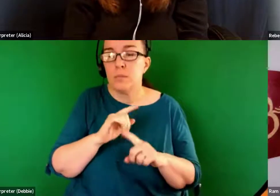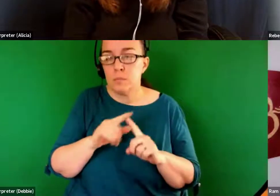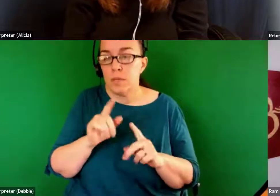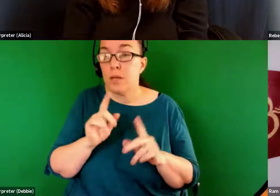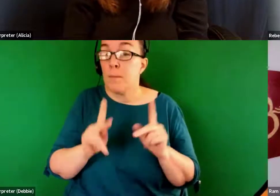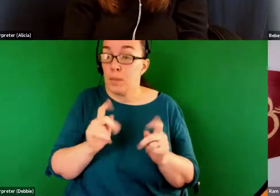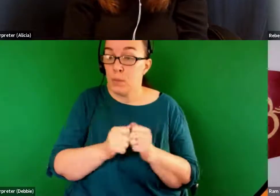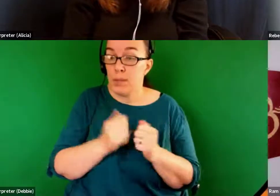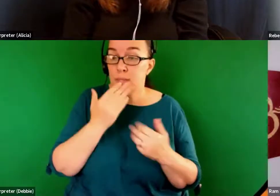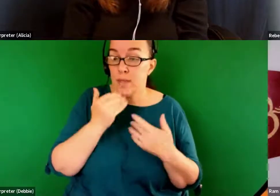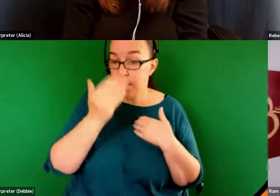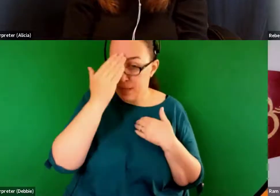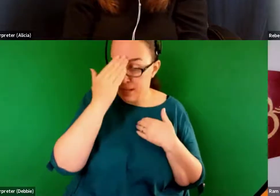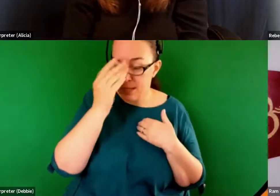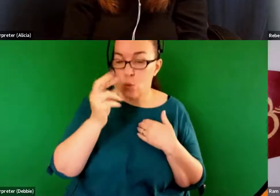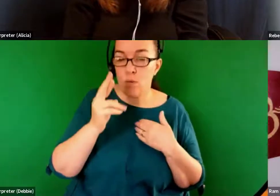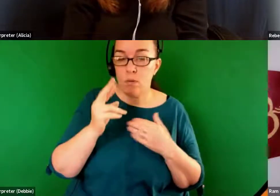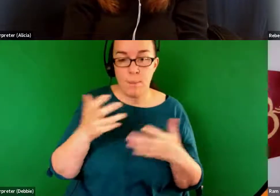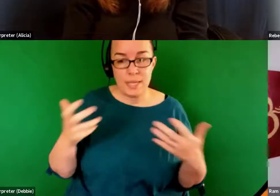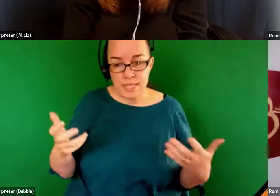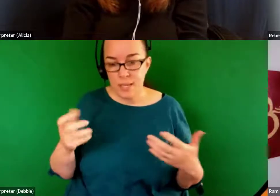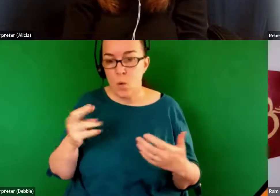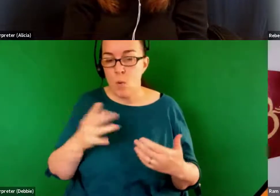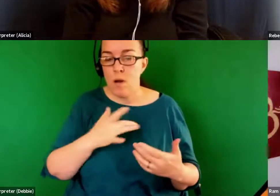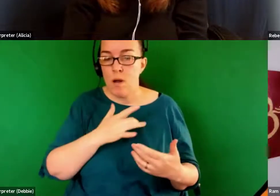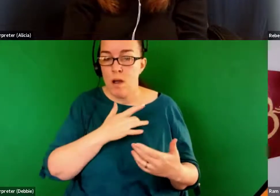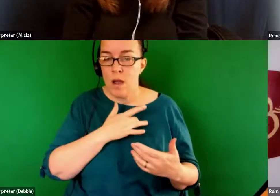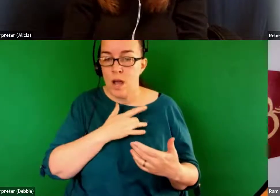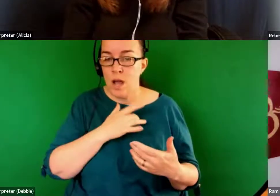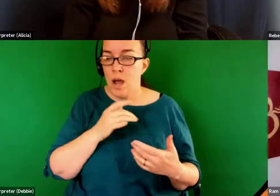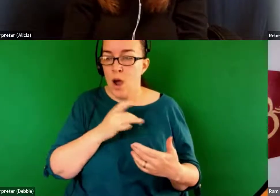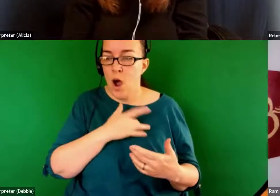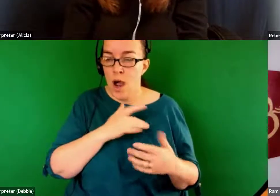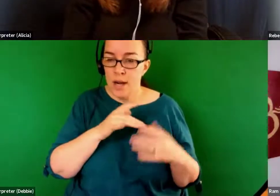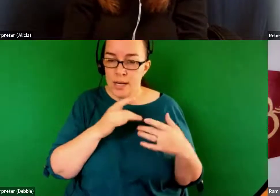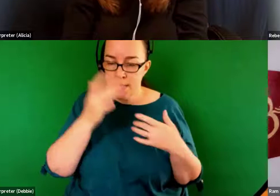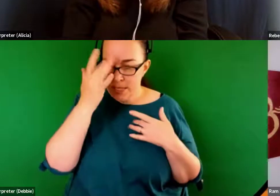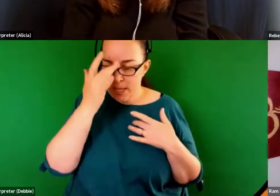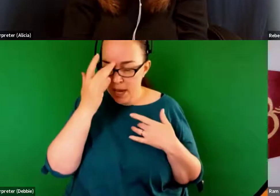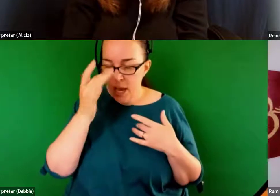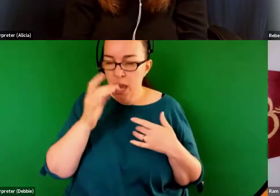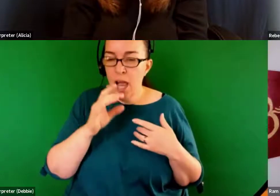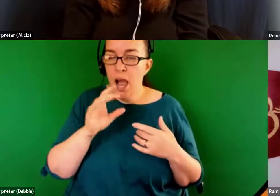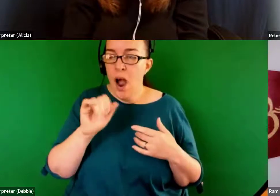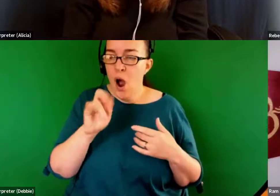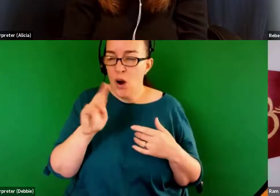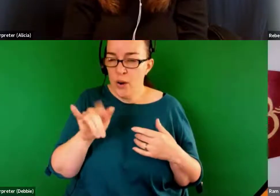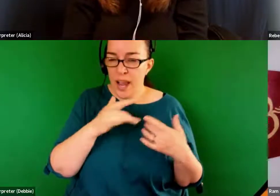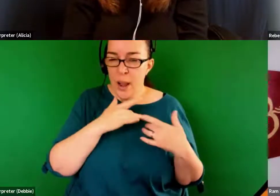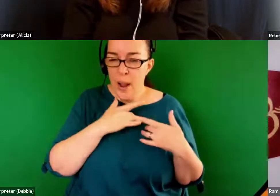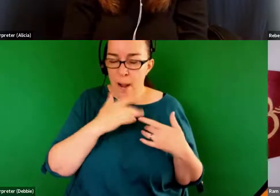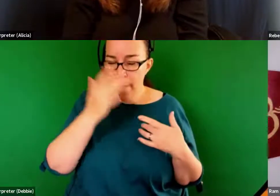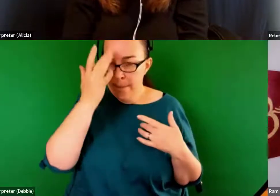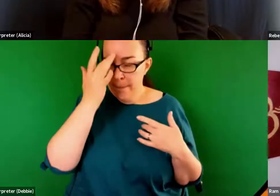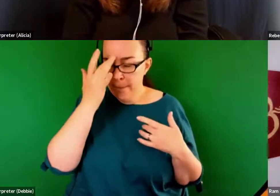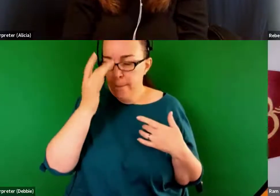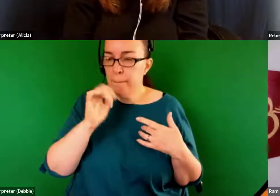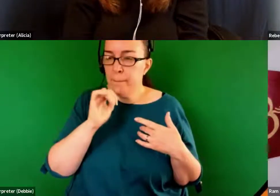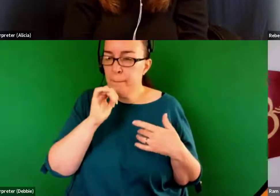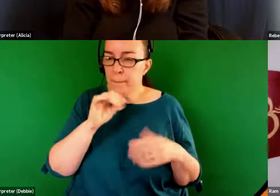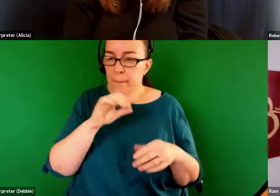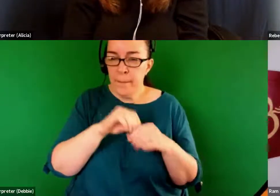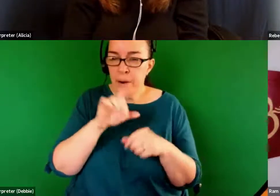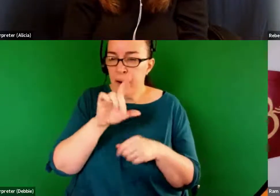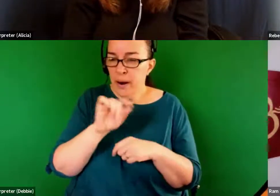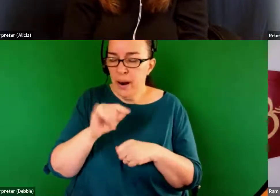diabetes and obesity or coronary artery disease, heart disease, etc., we're not all in 2020 one day closer to